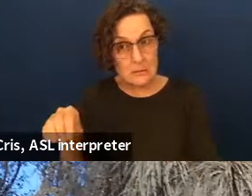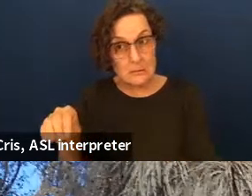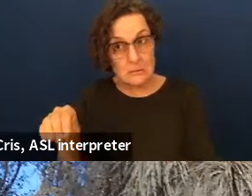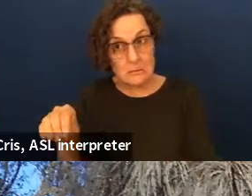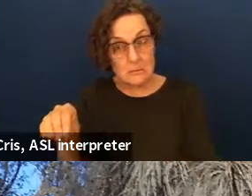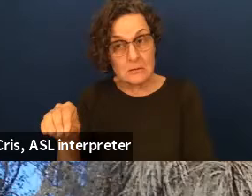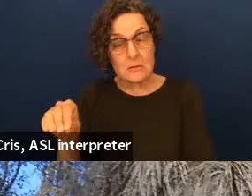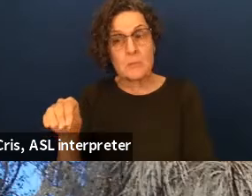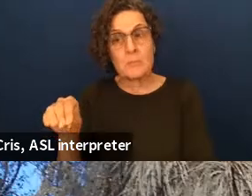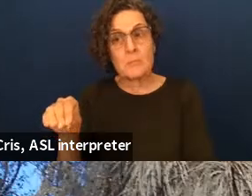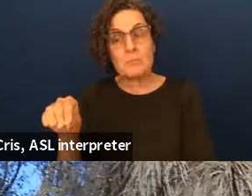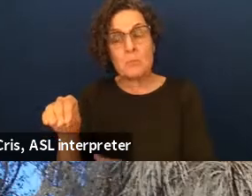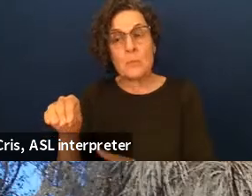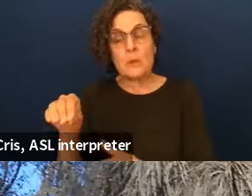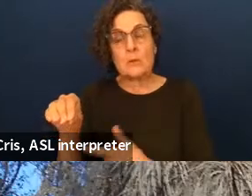of the